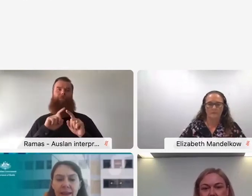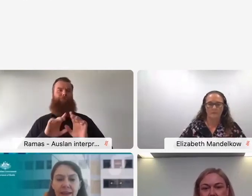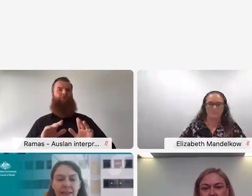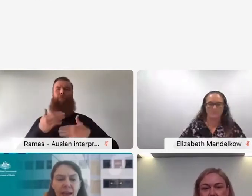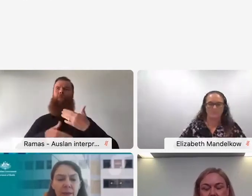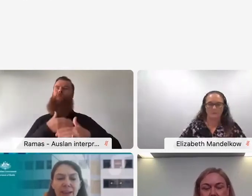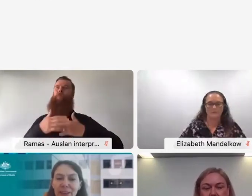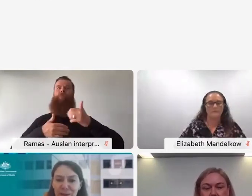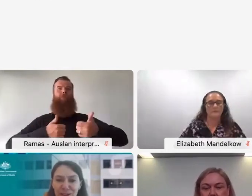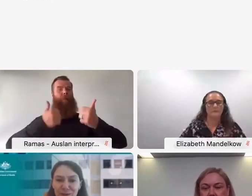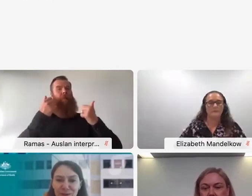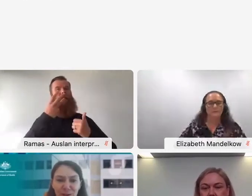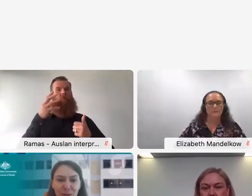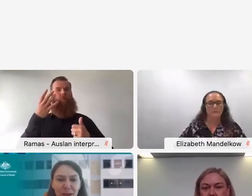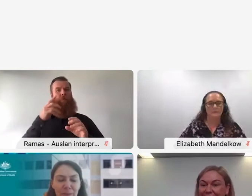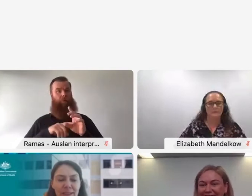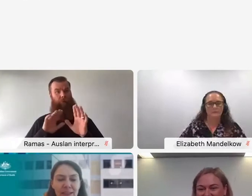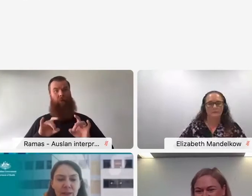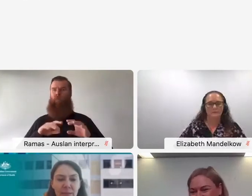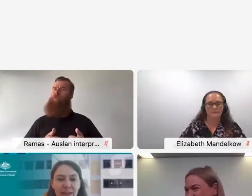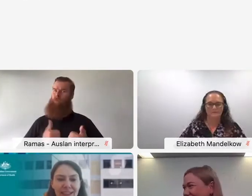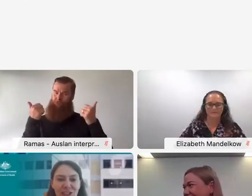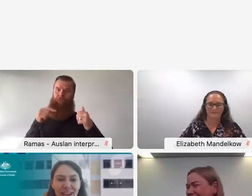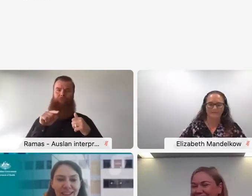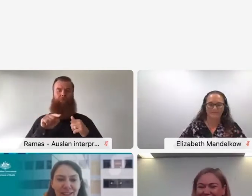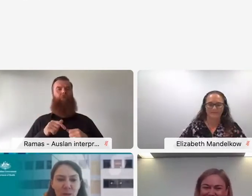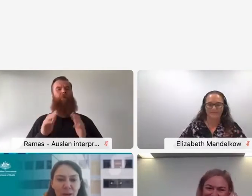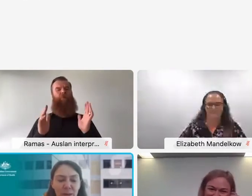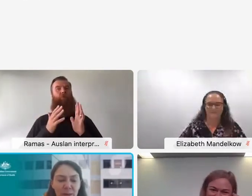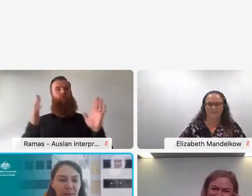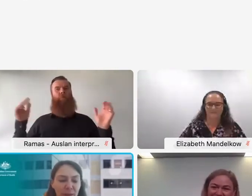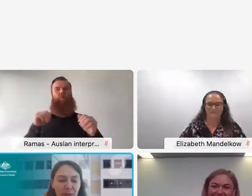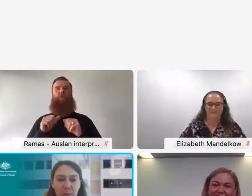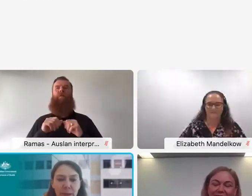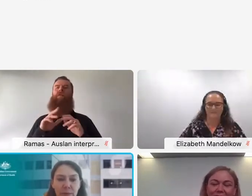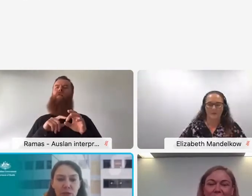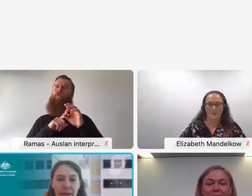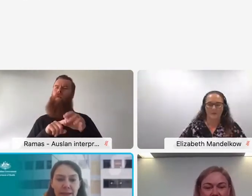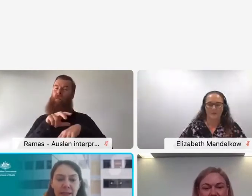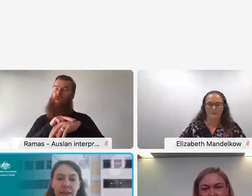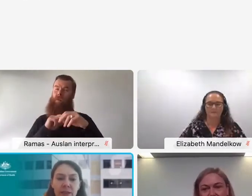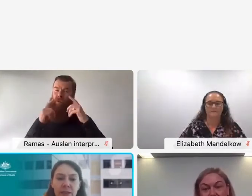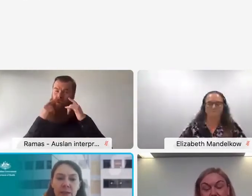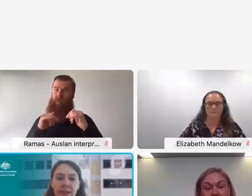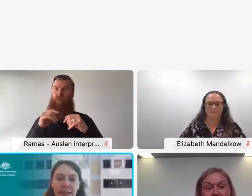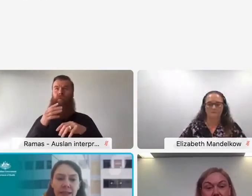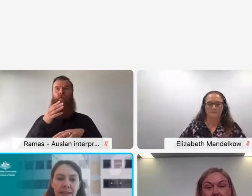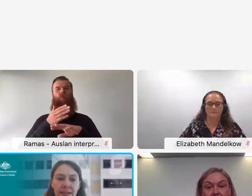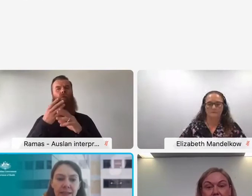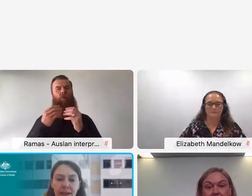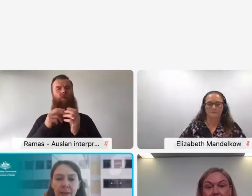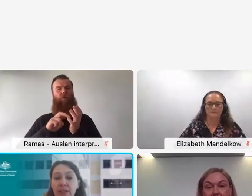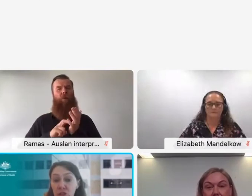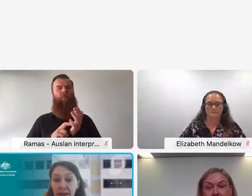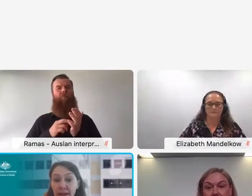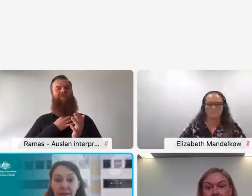Thanks, Alison. Another question for you. This is around police checks and working with vulnerable people checks. So do they need to get